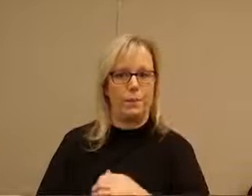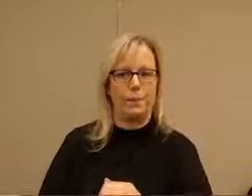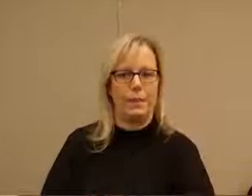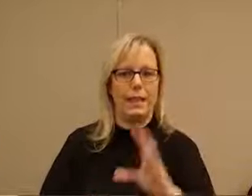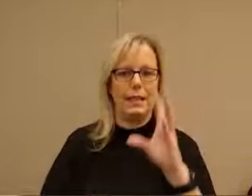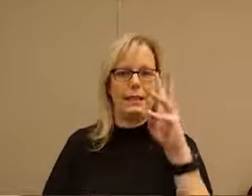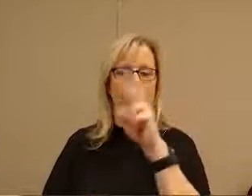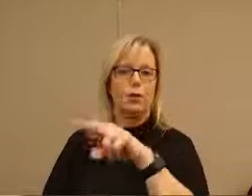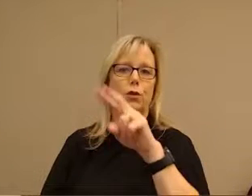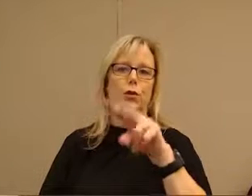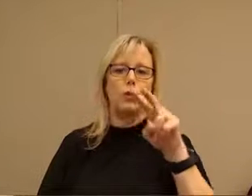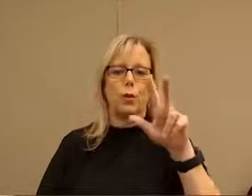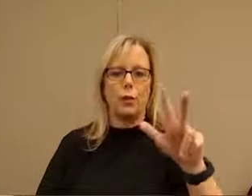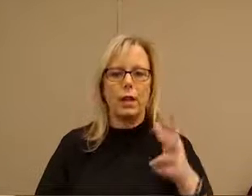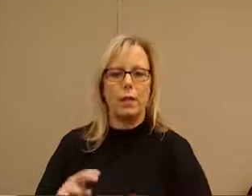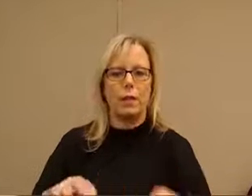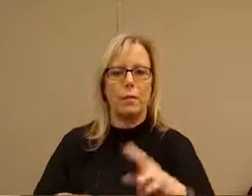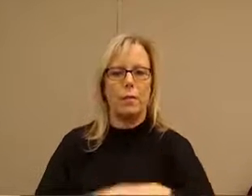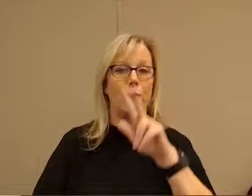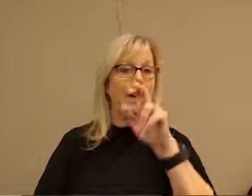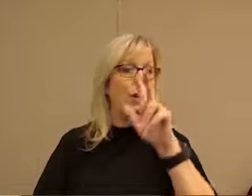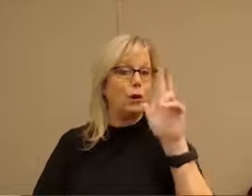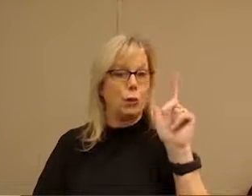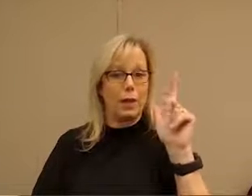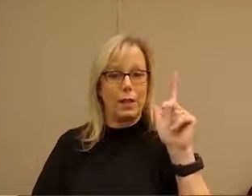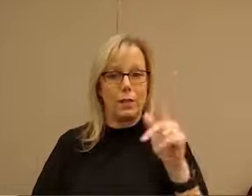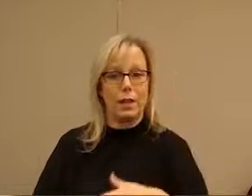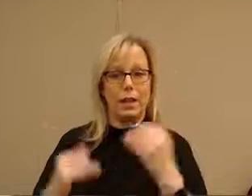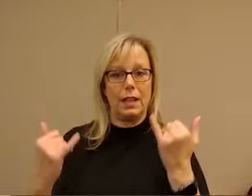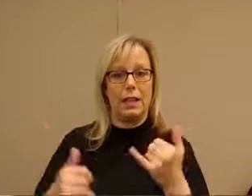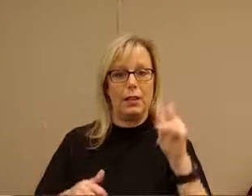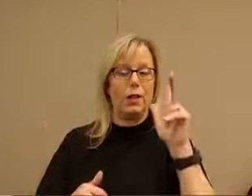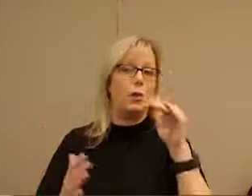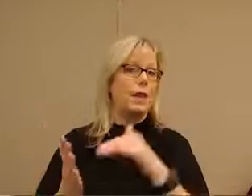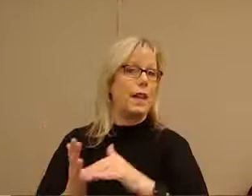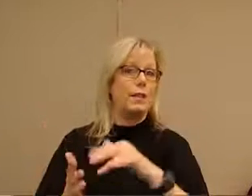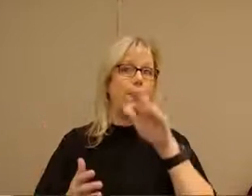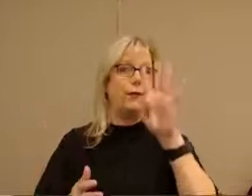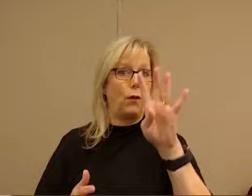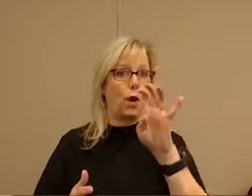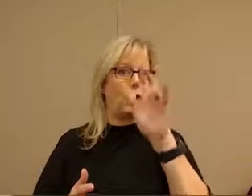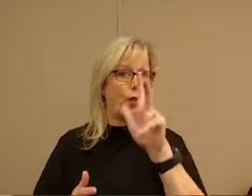5,730. 62223 up 323 to